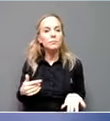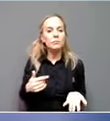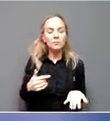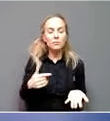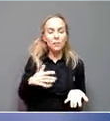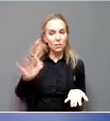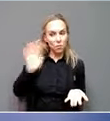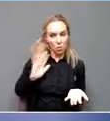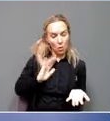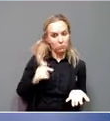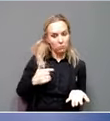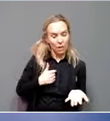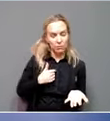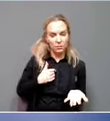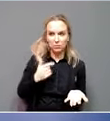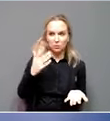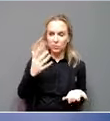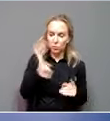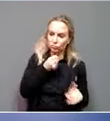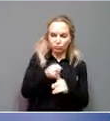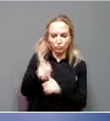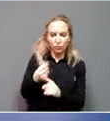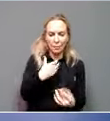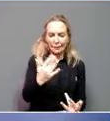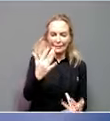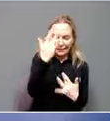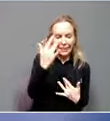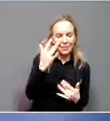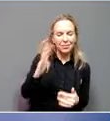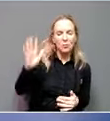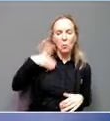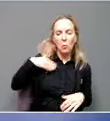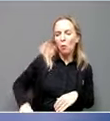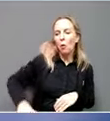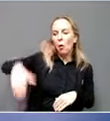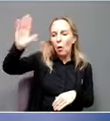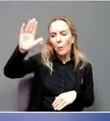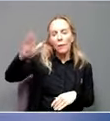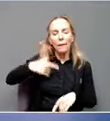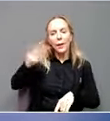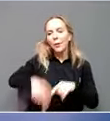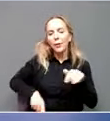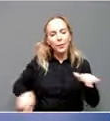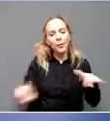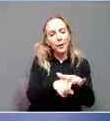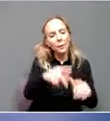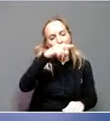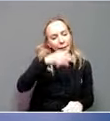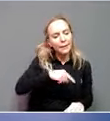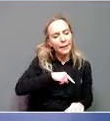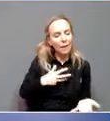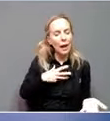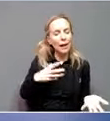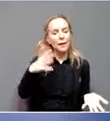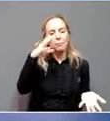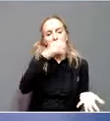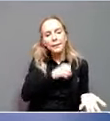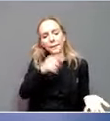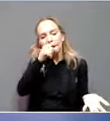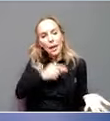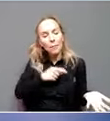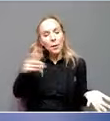once or twice. Once, I can imagine, in my life to go to a Thanksgiving dinner. And I missed it, but the world went